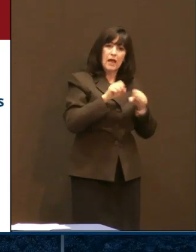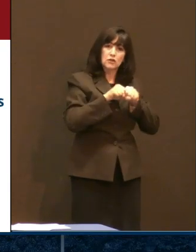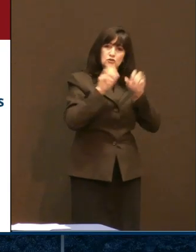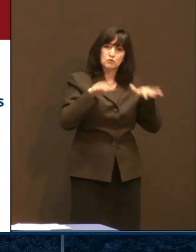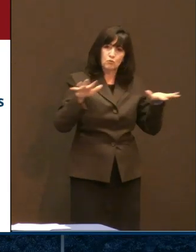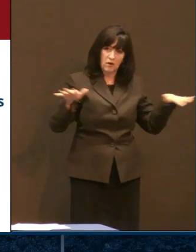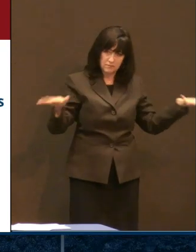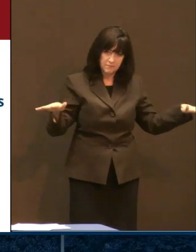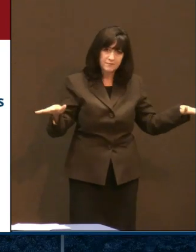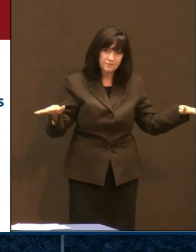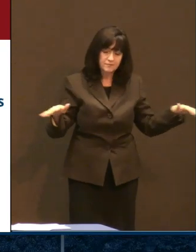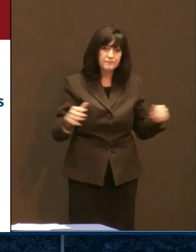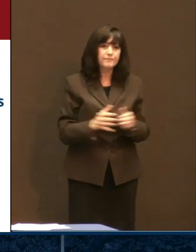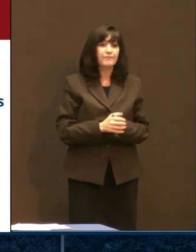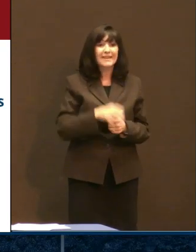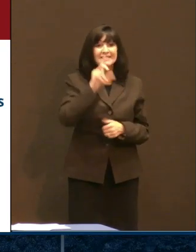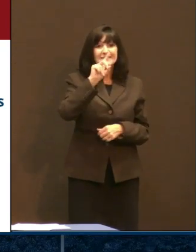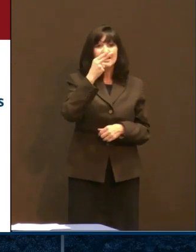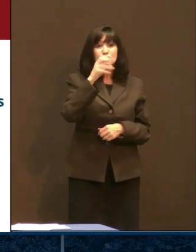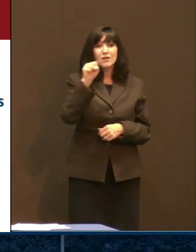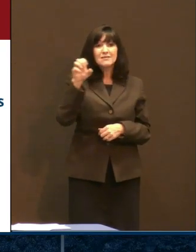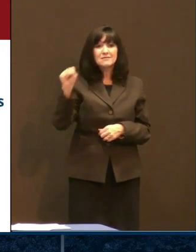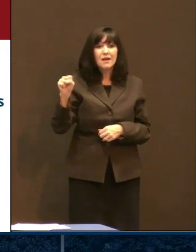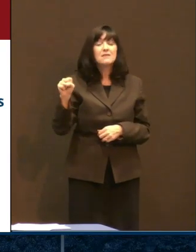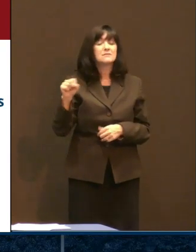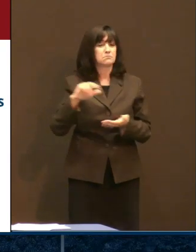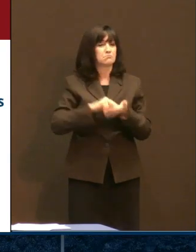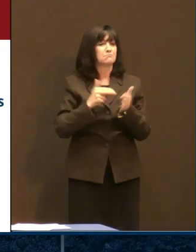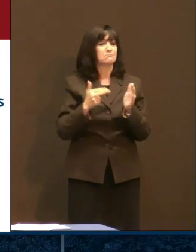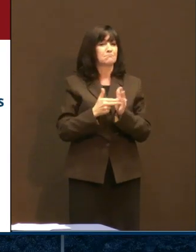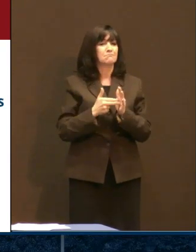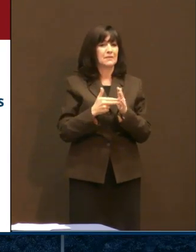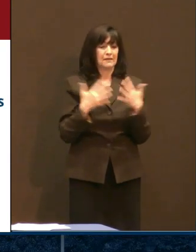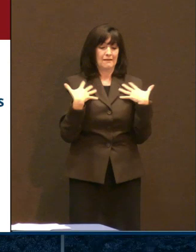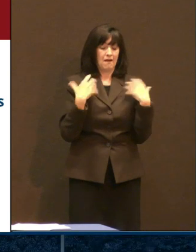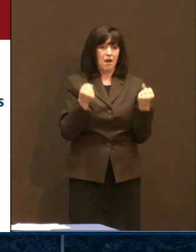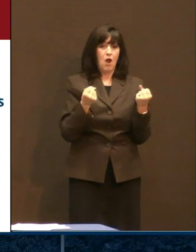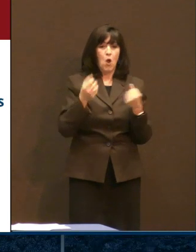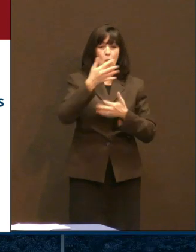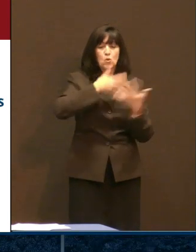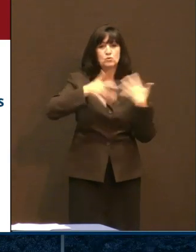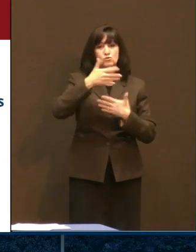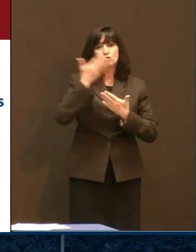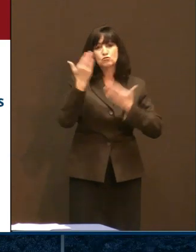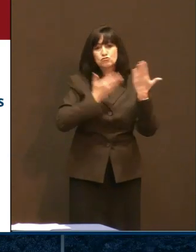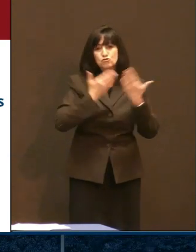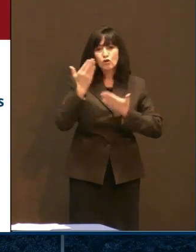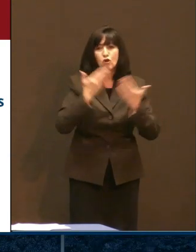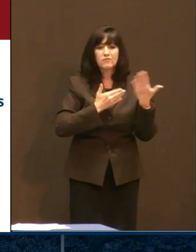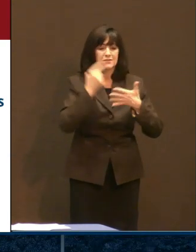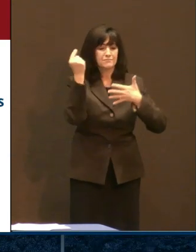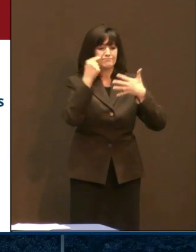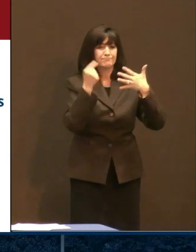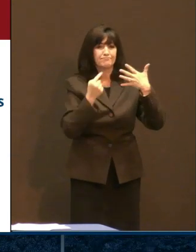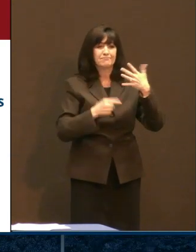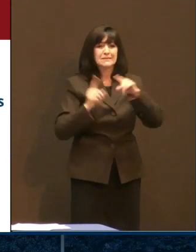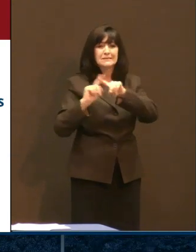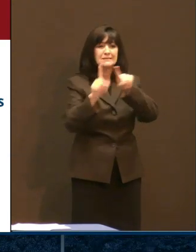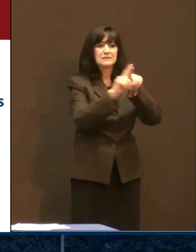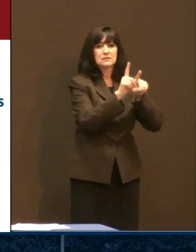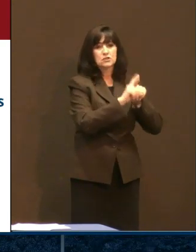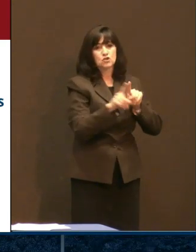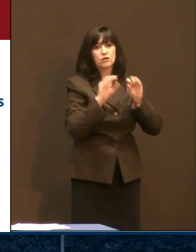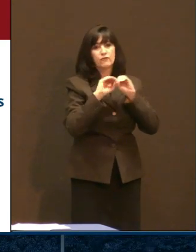Department of Health and Social Services, Code Purple across the state, and I could list a dozen more. There's been over 600